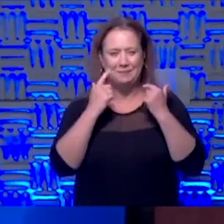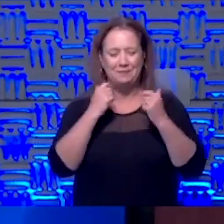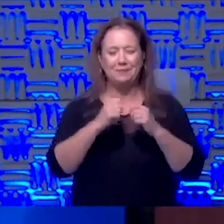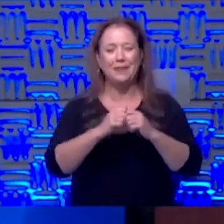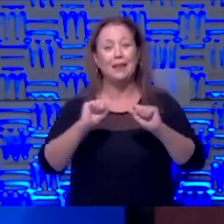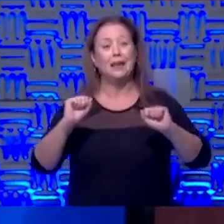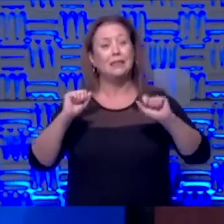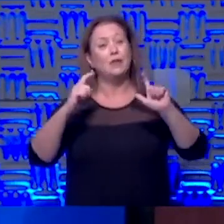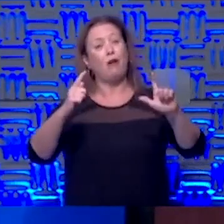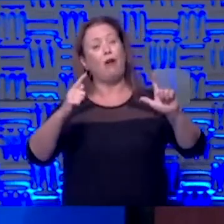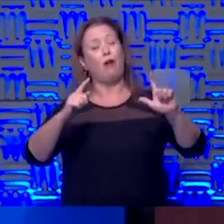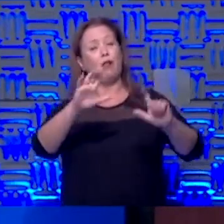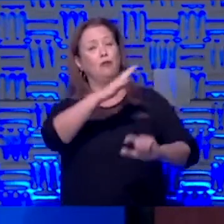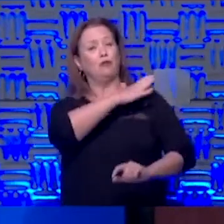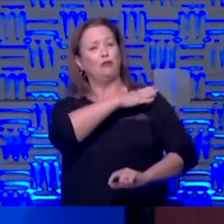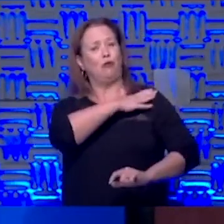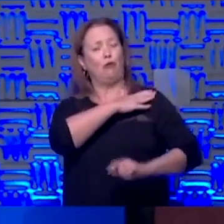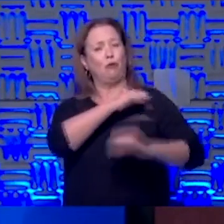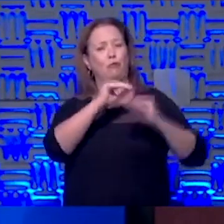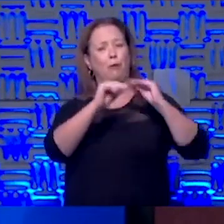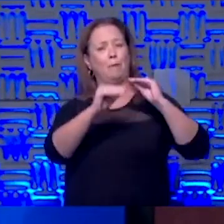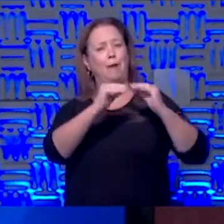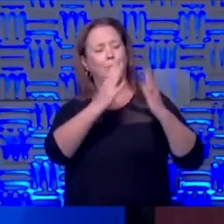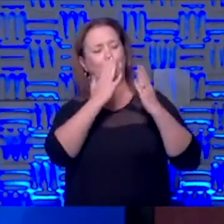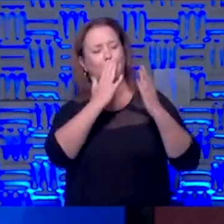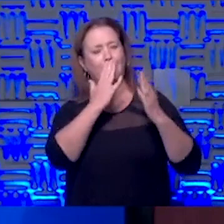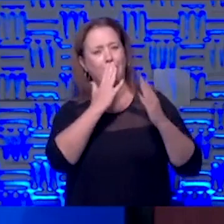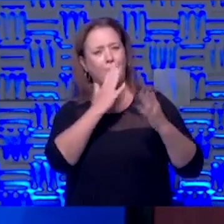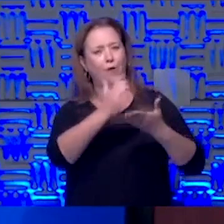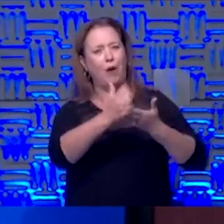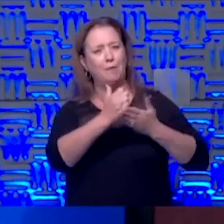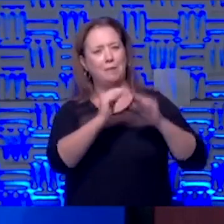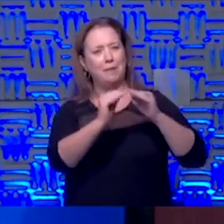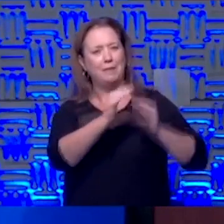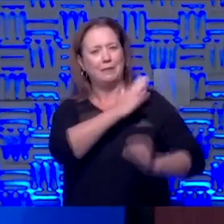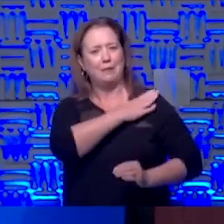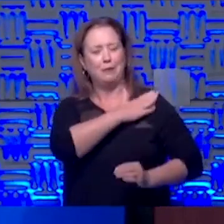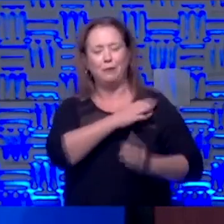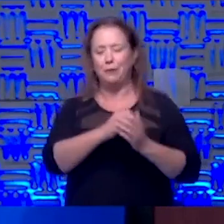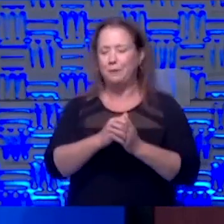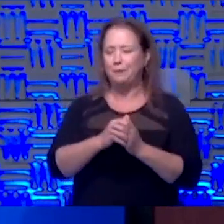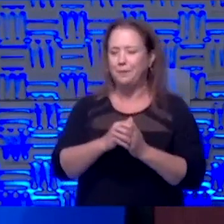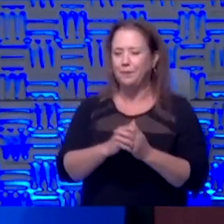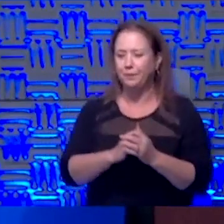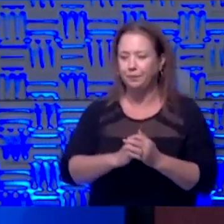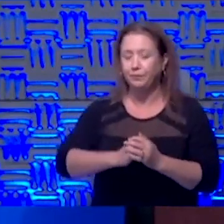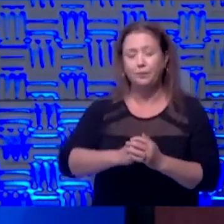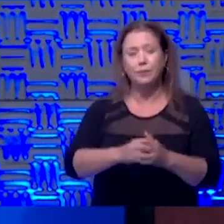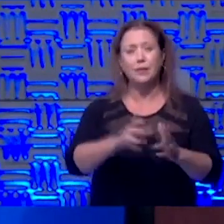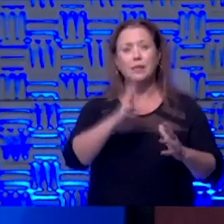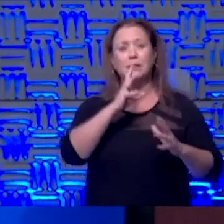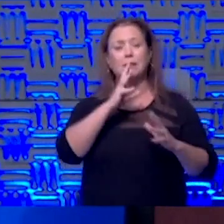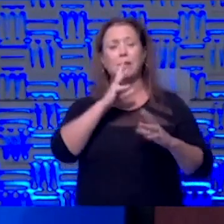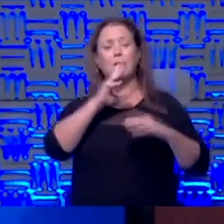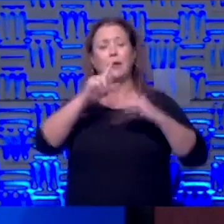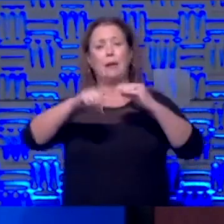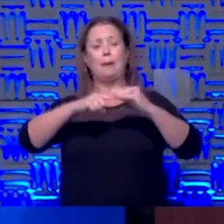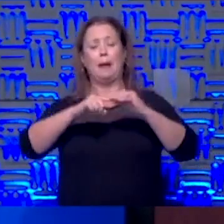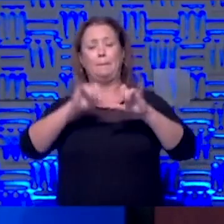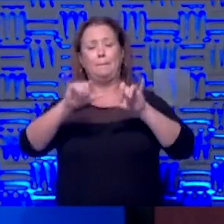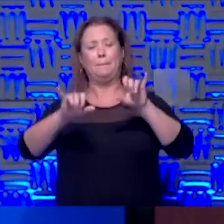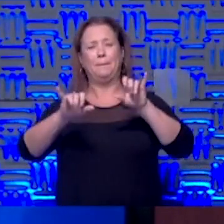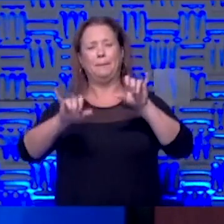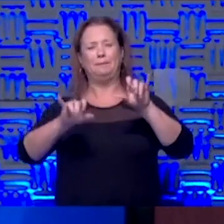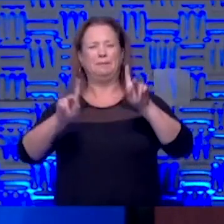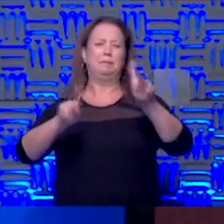And it's all because of your shoulder repair, brother. Thank you. Hey, speaking of people staying in their bubbles, today's